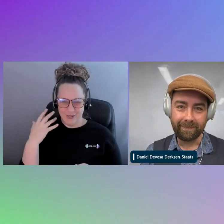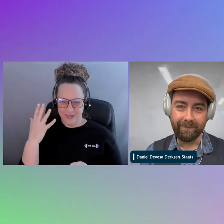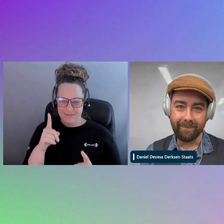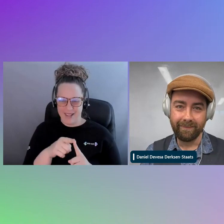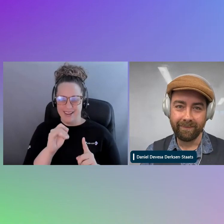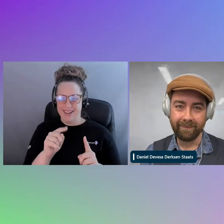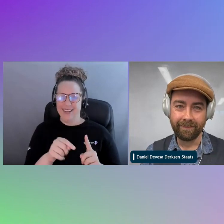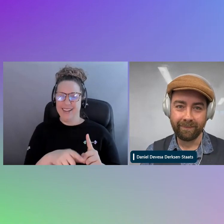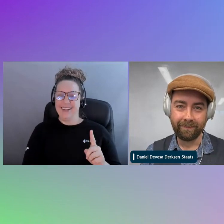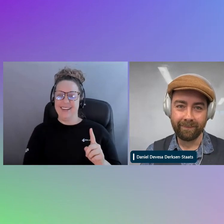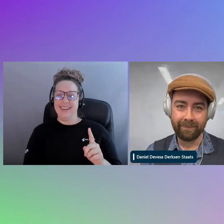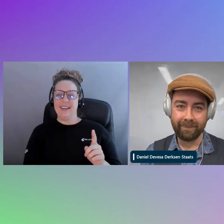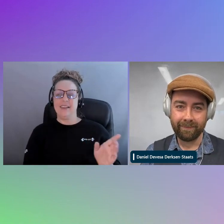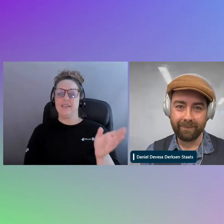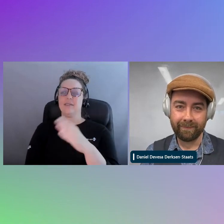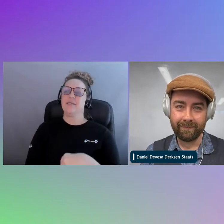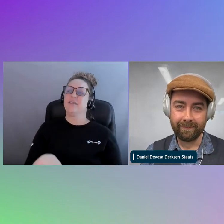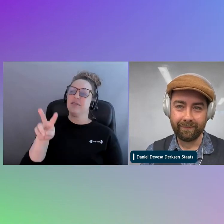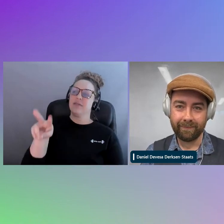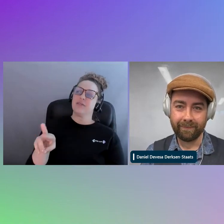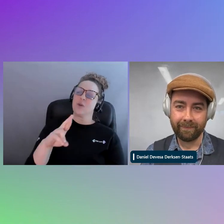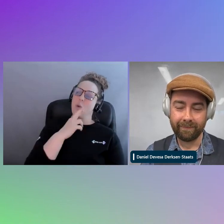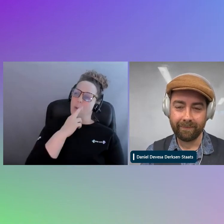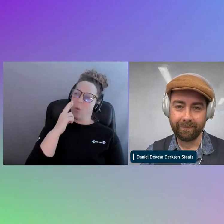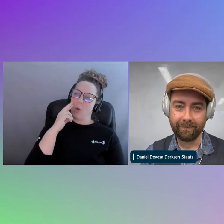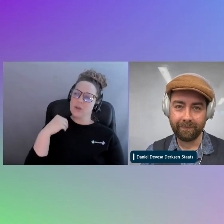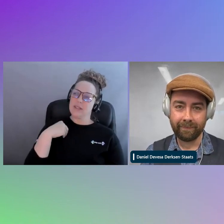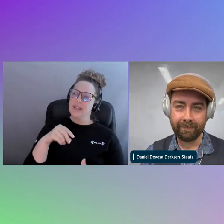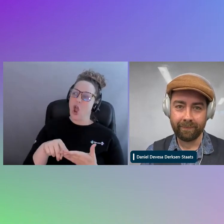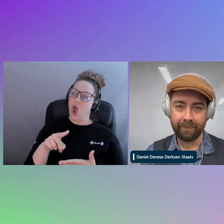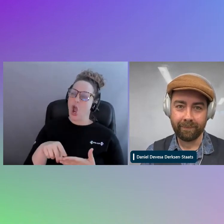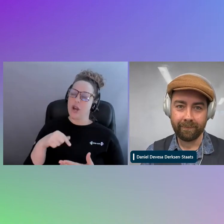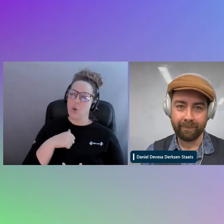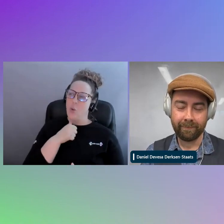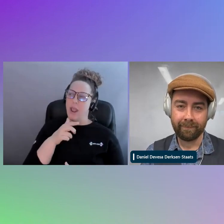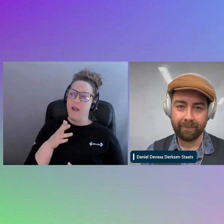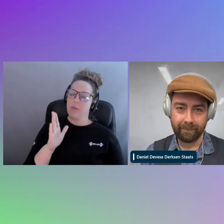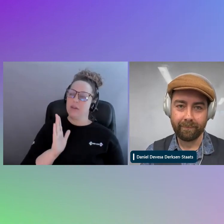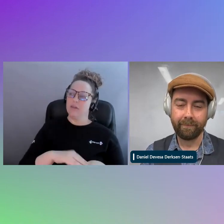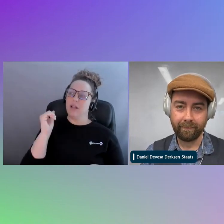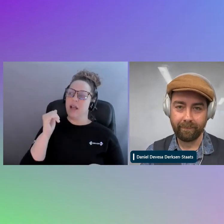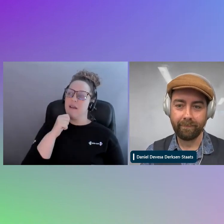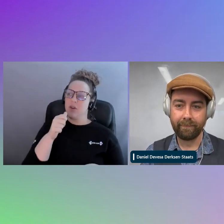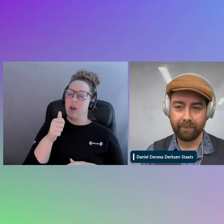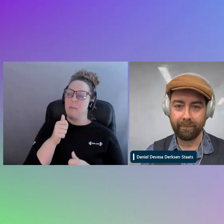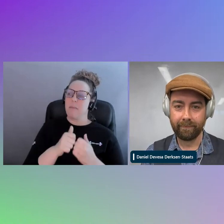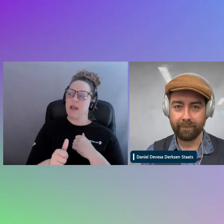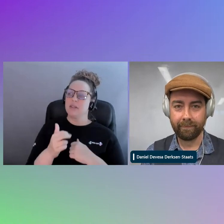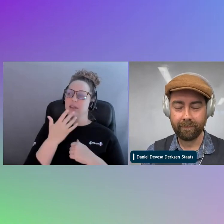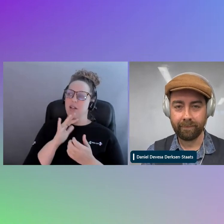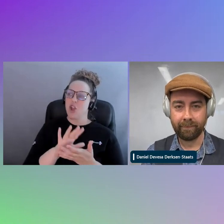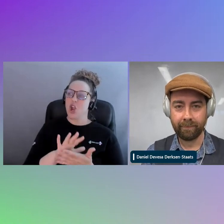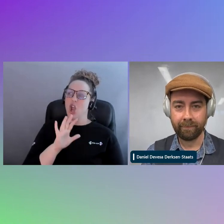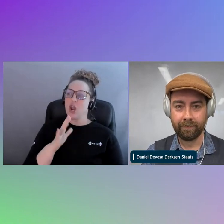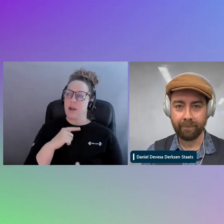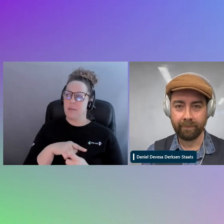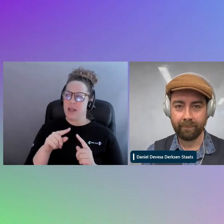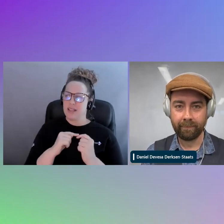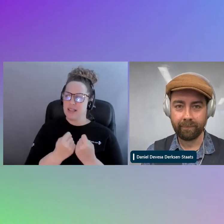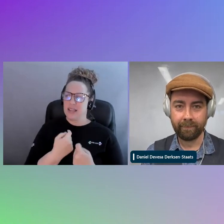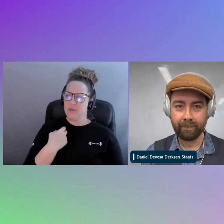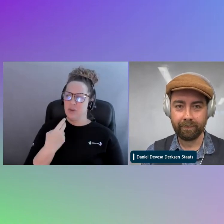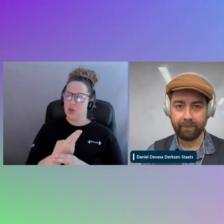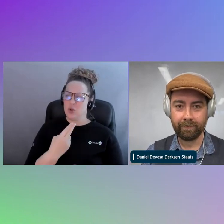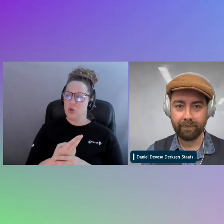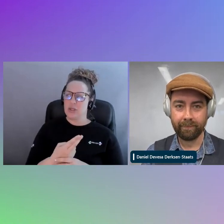here from Rose, saying, in audits, we have been flagged for not passing color contrast, but my team says we are using system